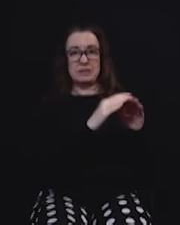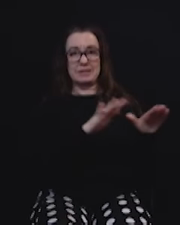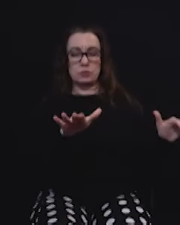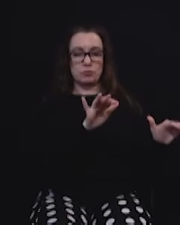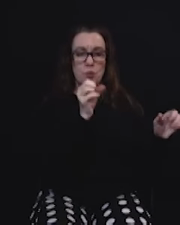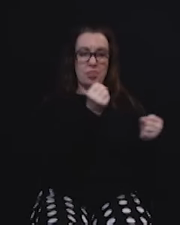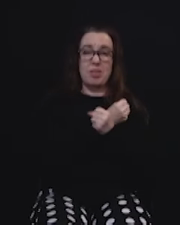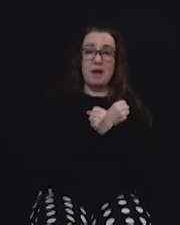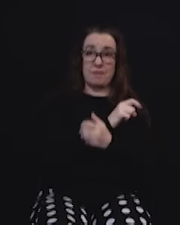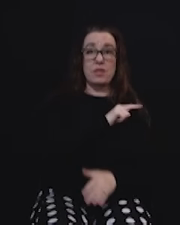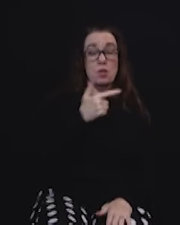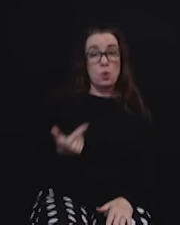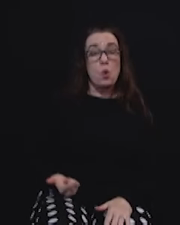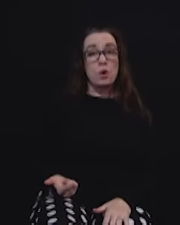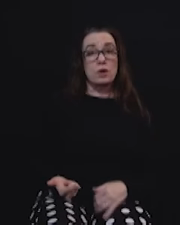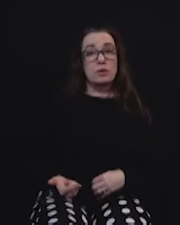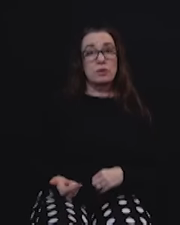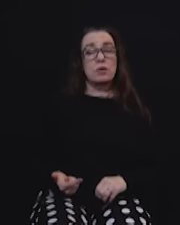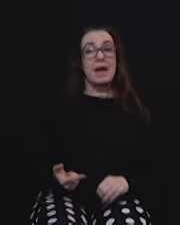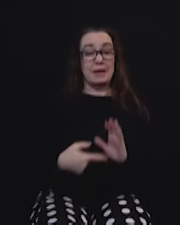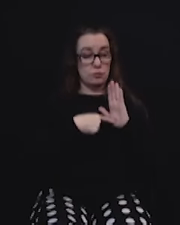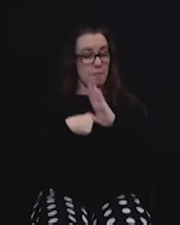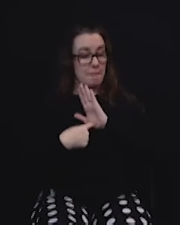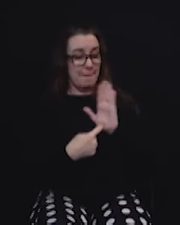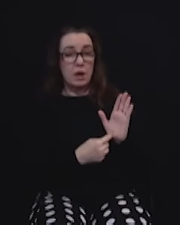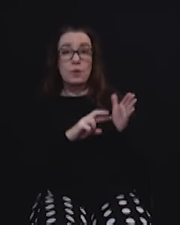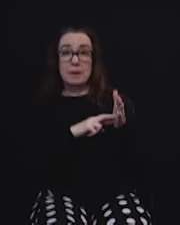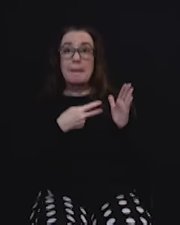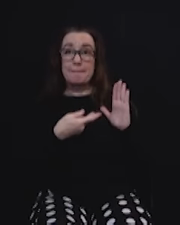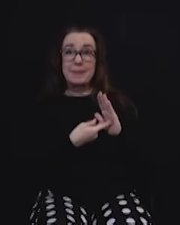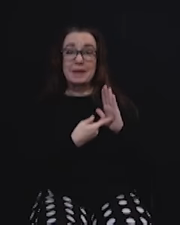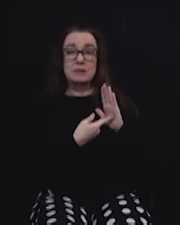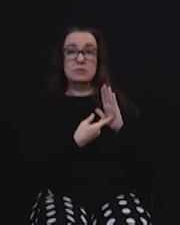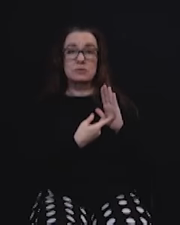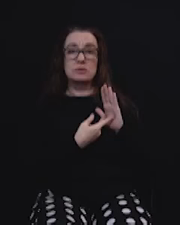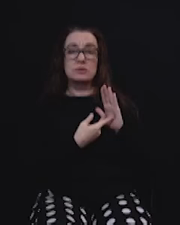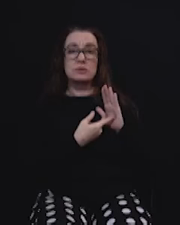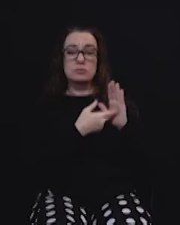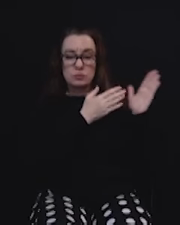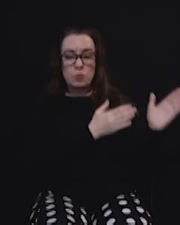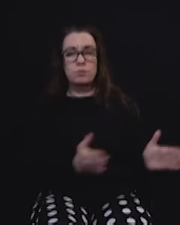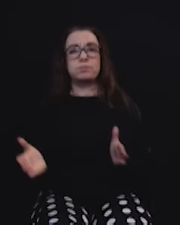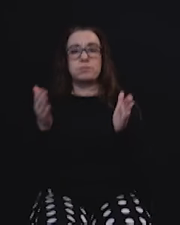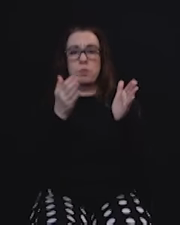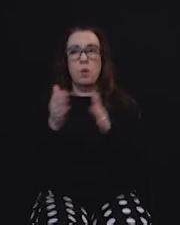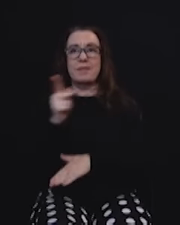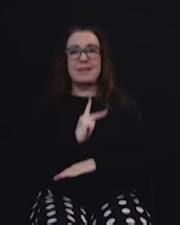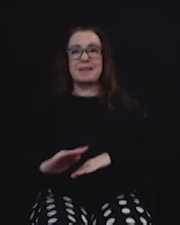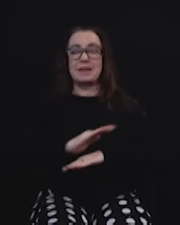Lord and to model for them what it means to walk in the way of the kingdom of God.